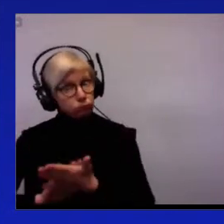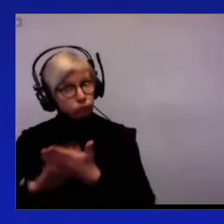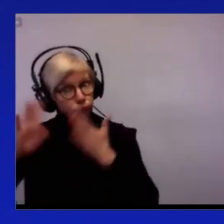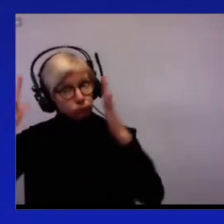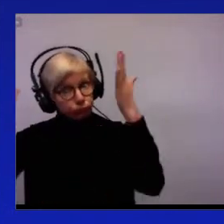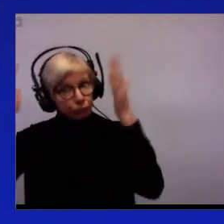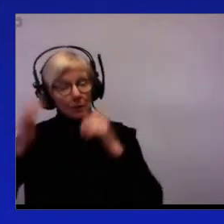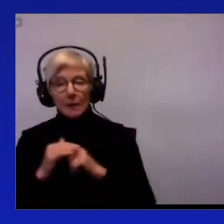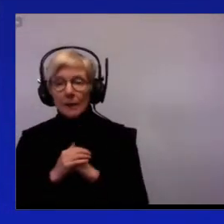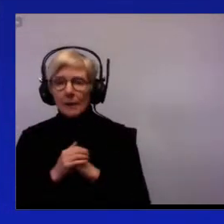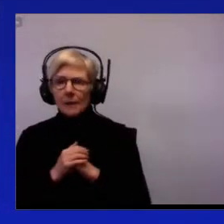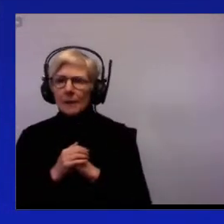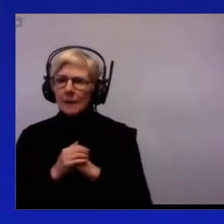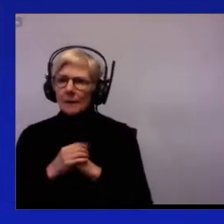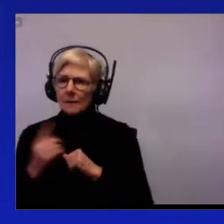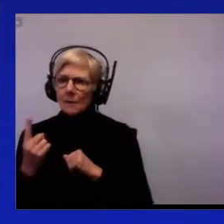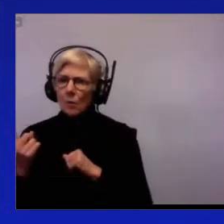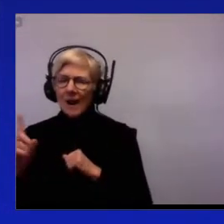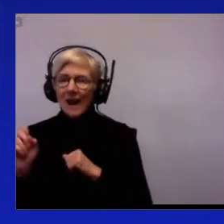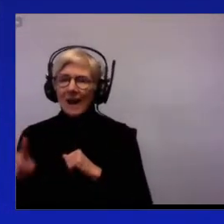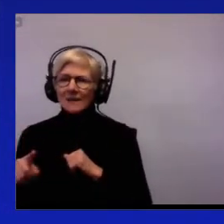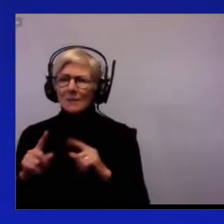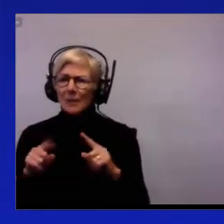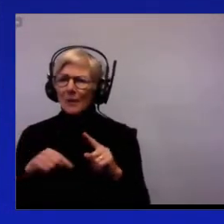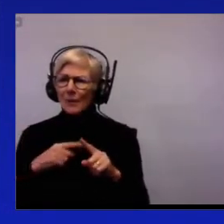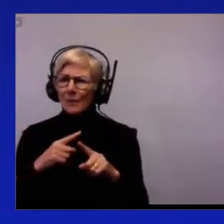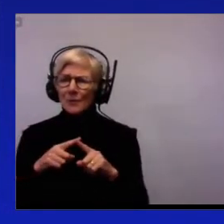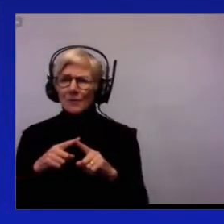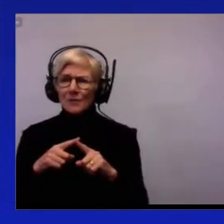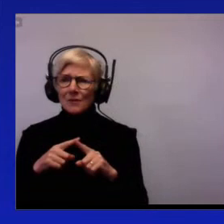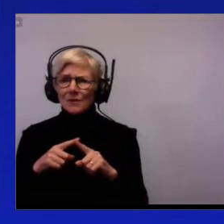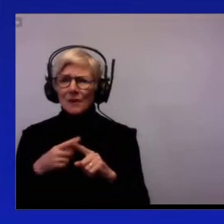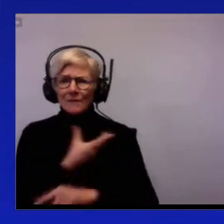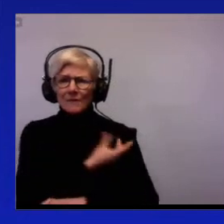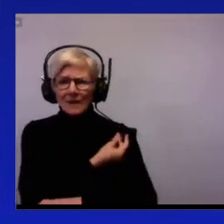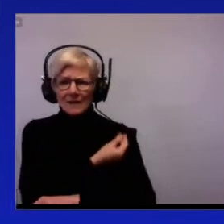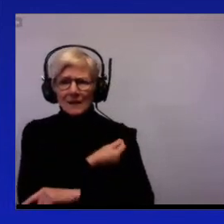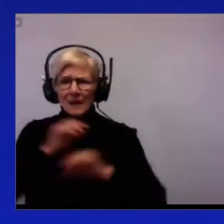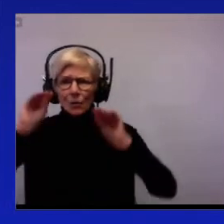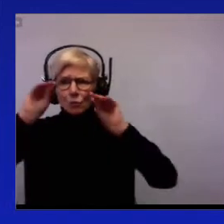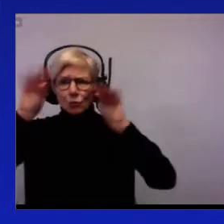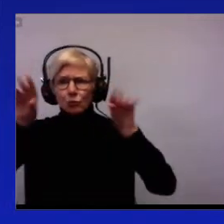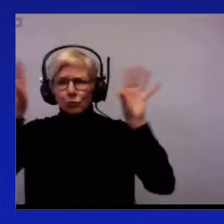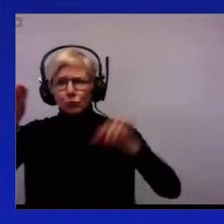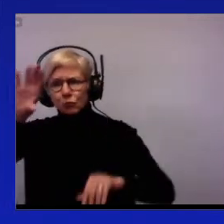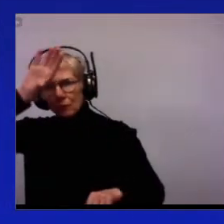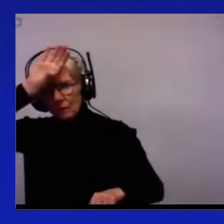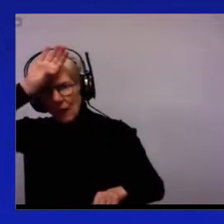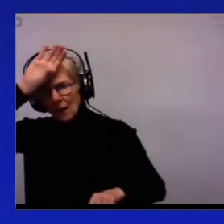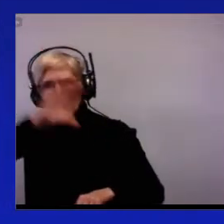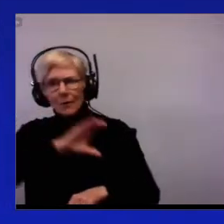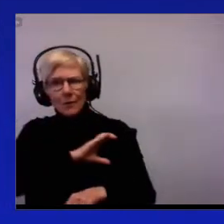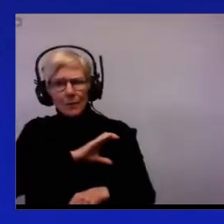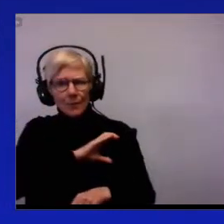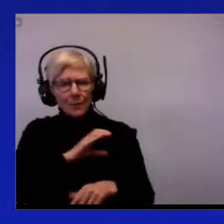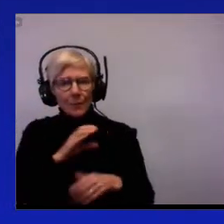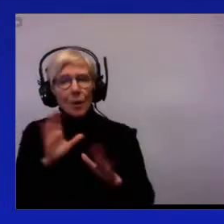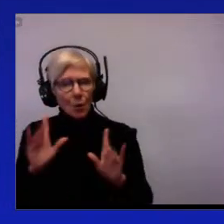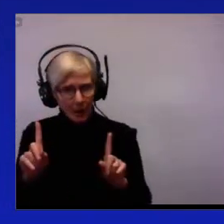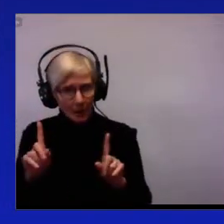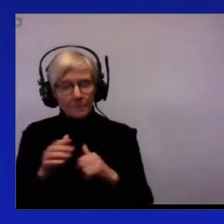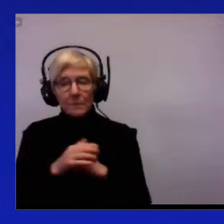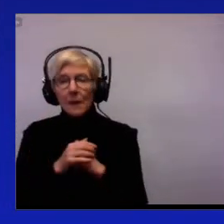think there was a question about vaccinations for our first responders. Can you talk about the staff who work